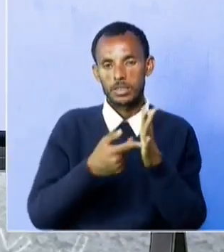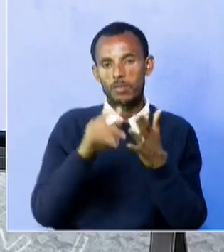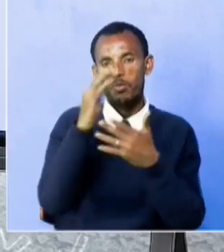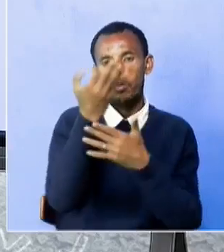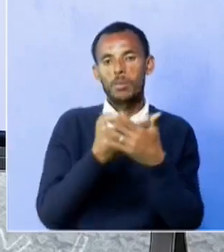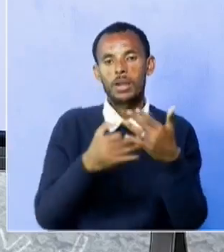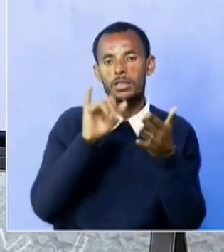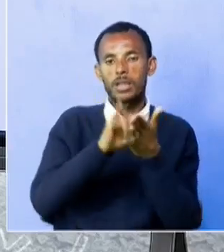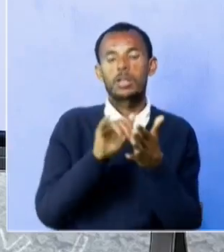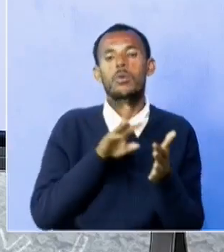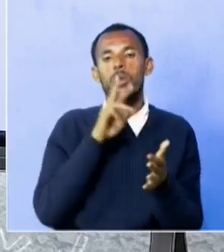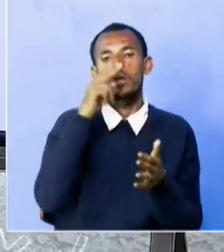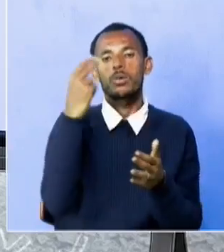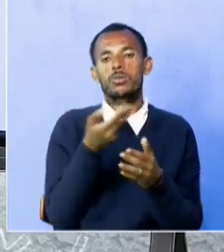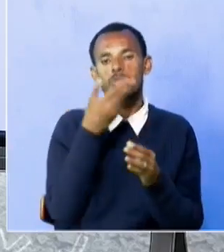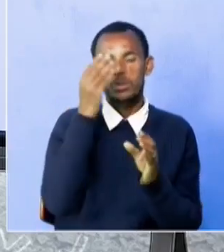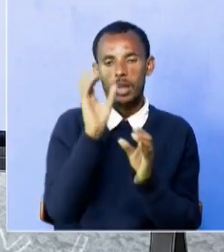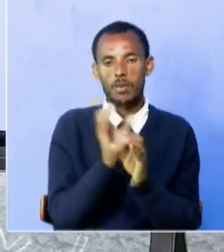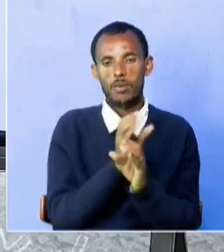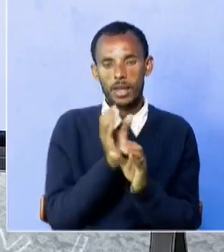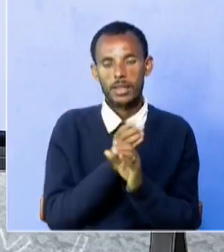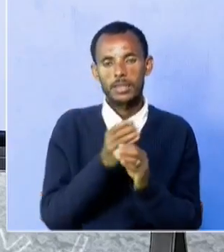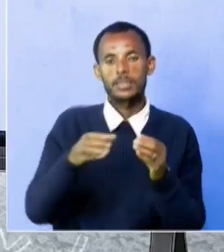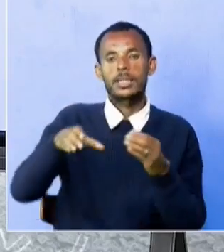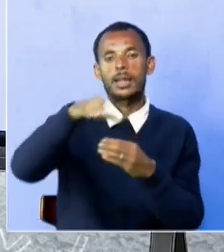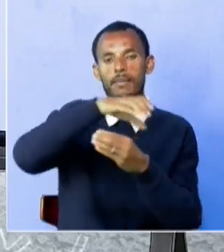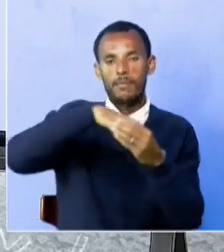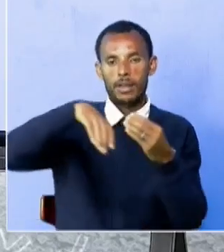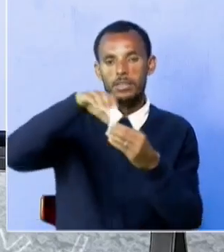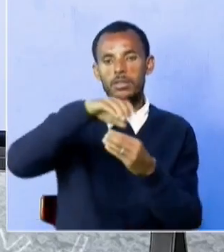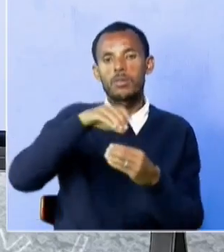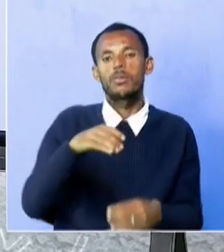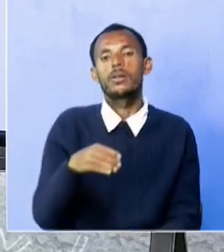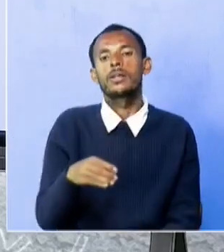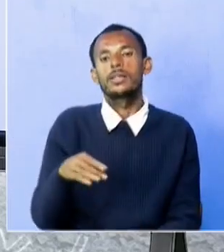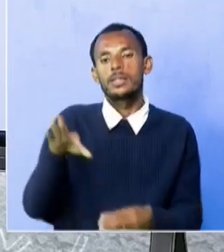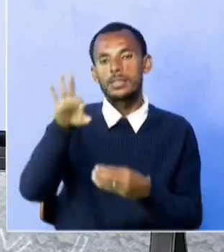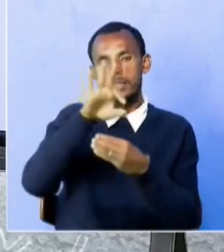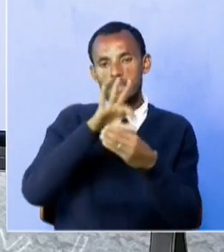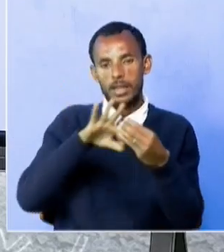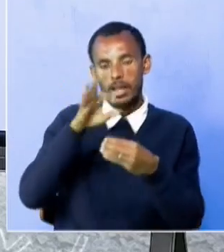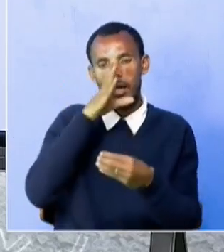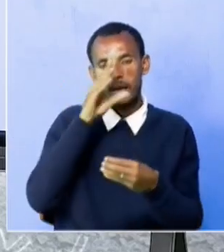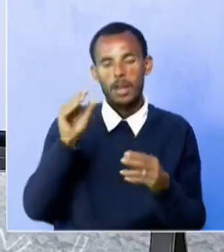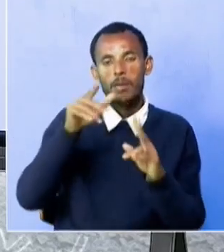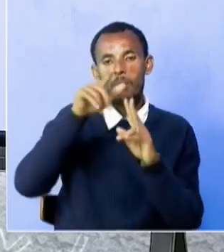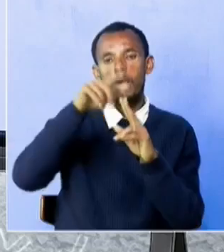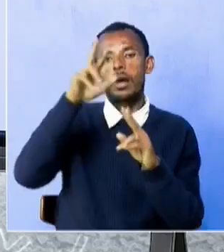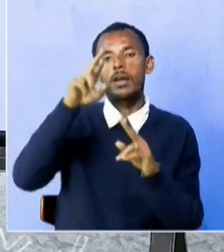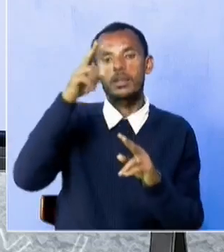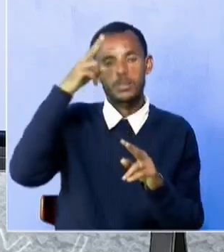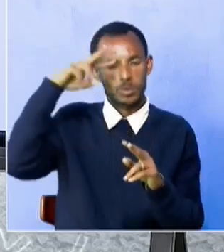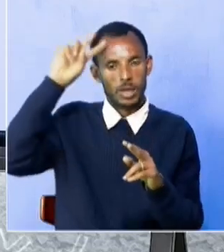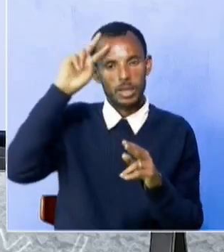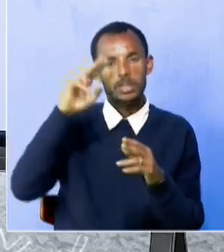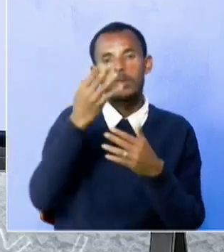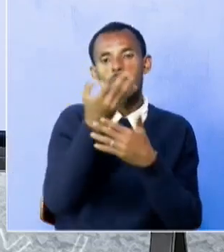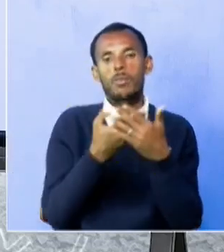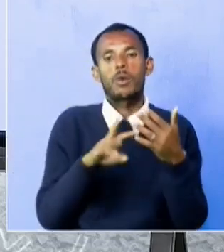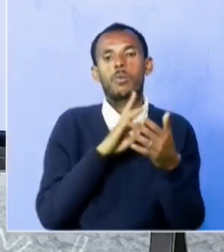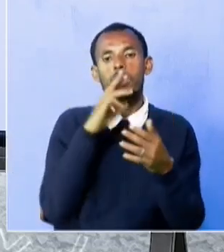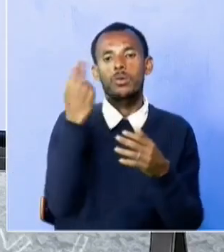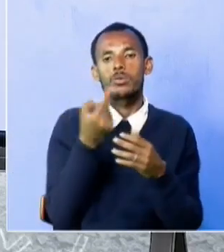formula that we use to calculate the circumference of a circle, and pi r square is the formula that we use